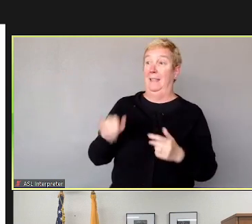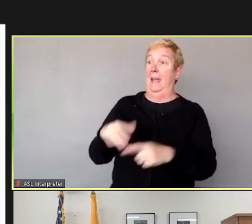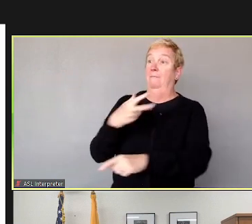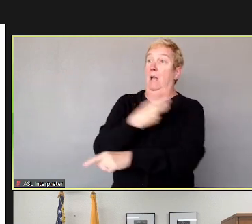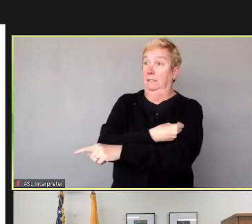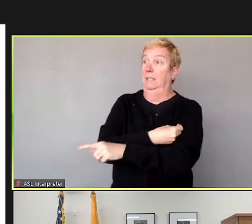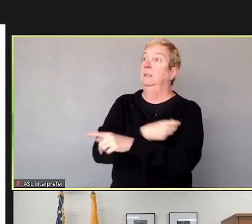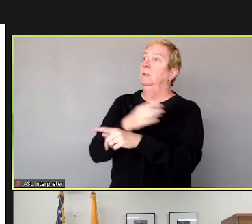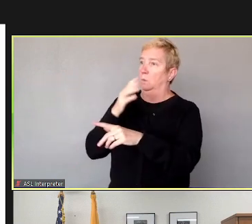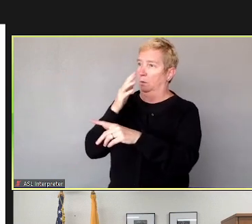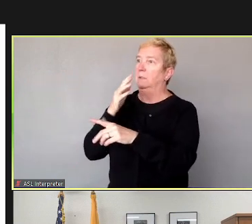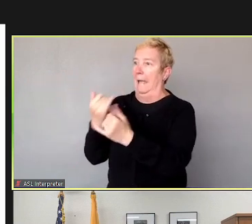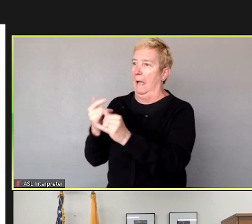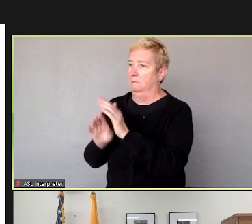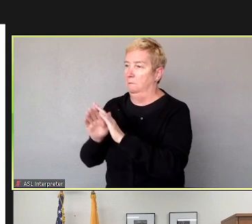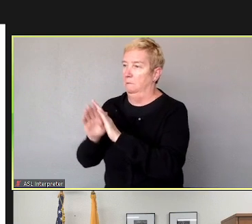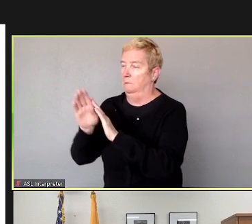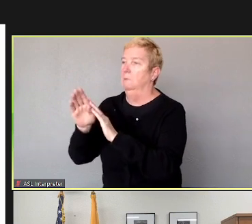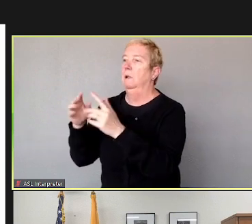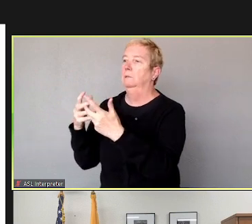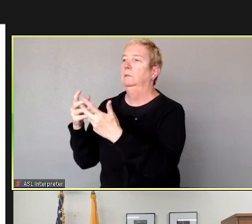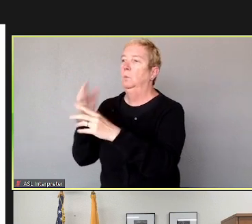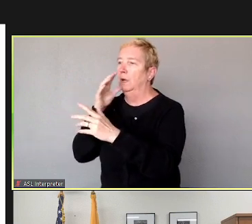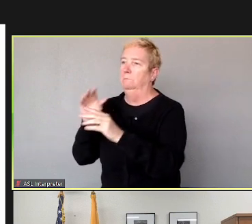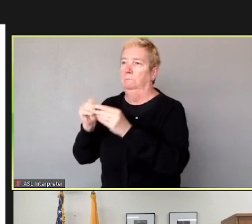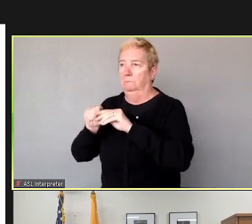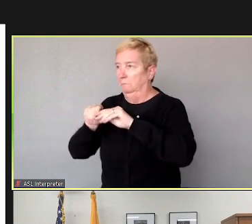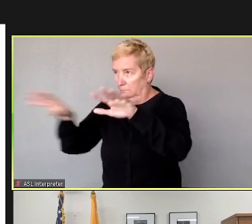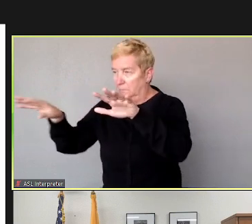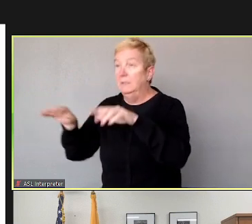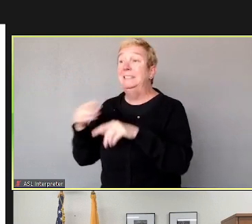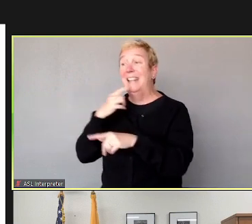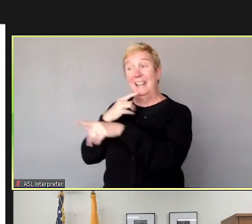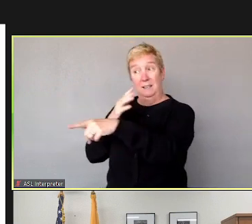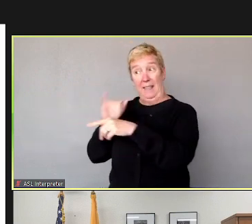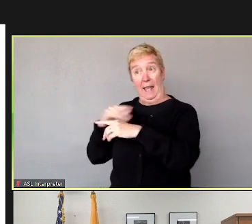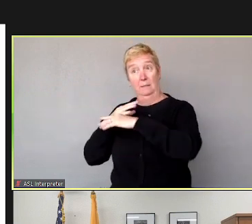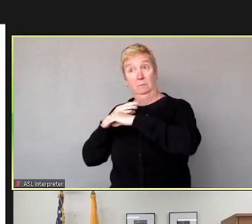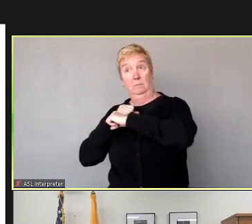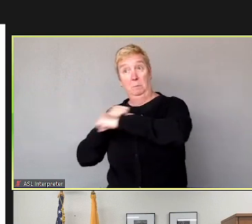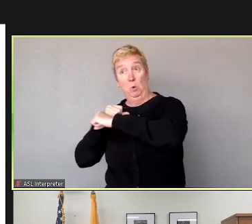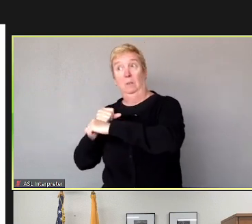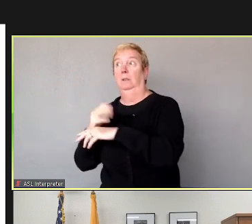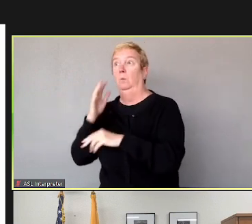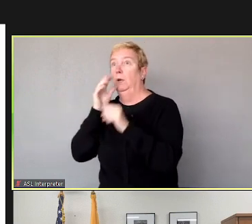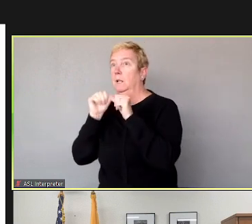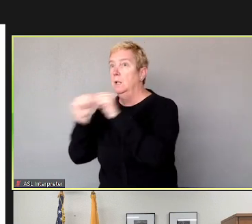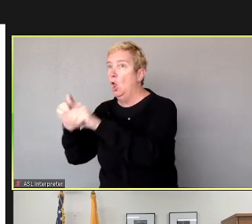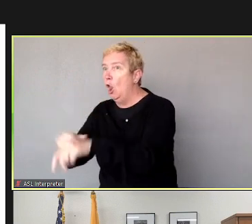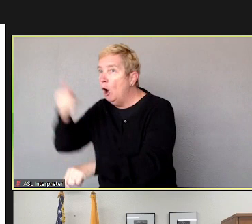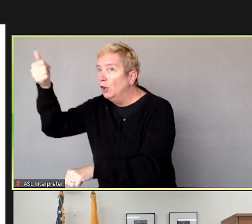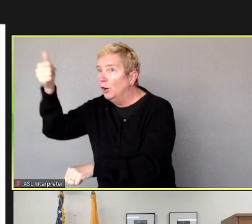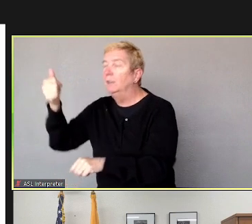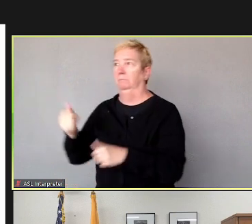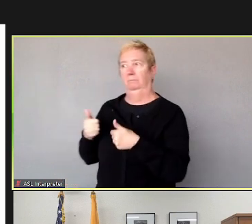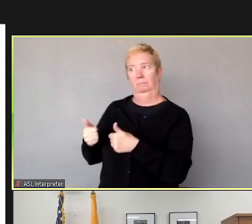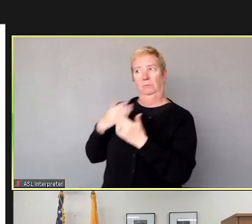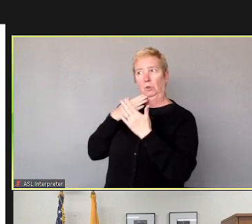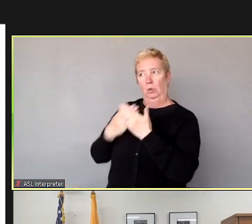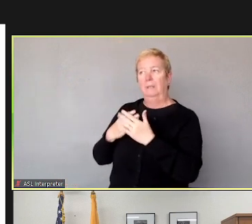it. There's some evidence that the immunity lasts longer. We'll see how that plays out. Of course, the vaccine still needs